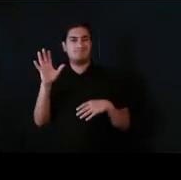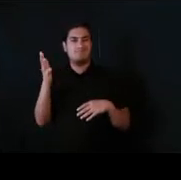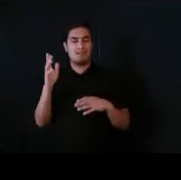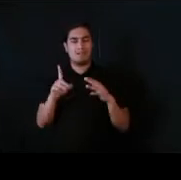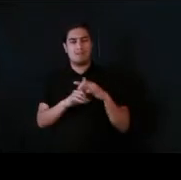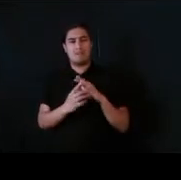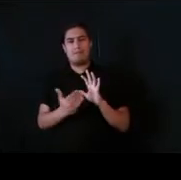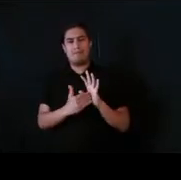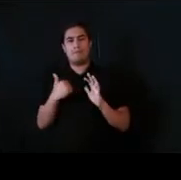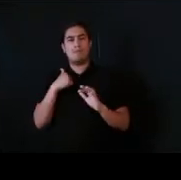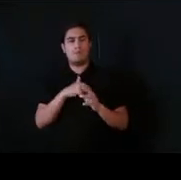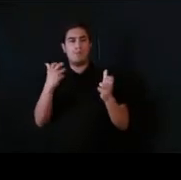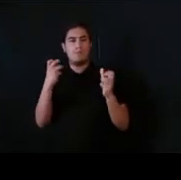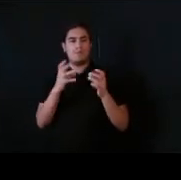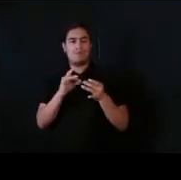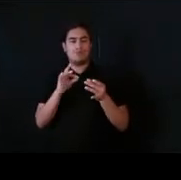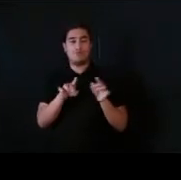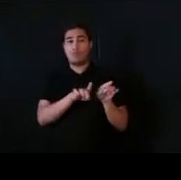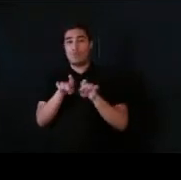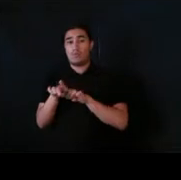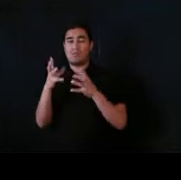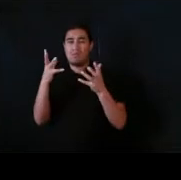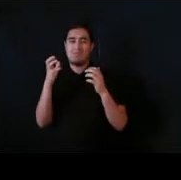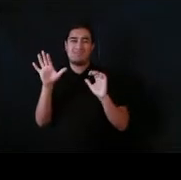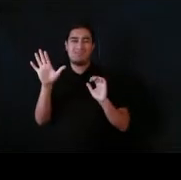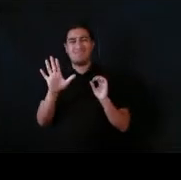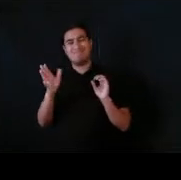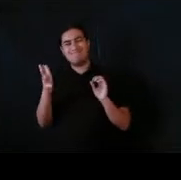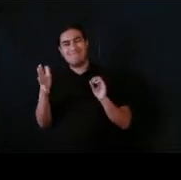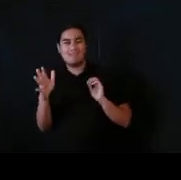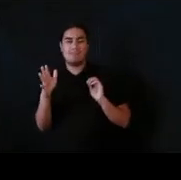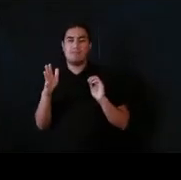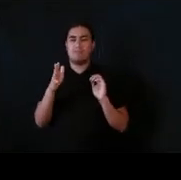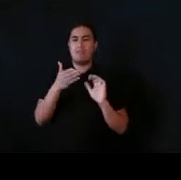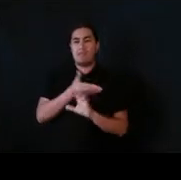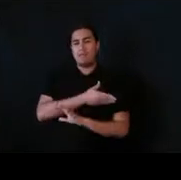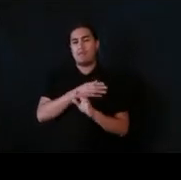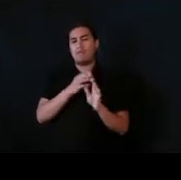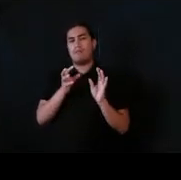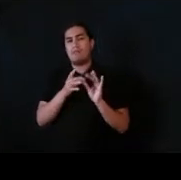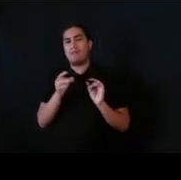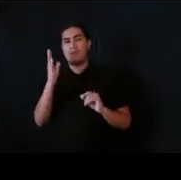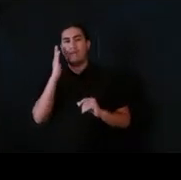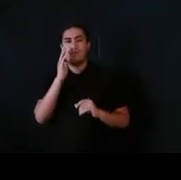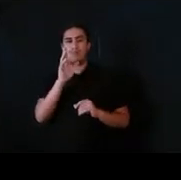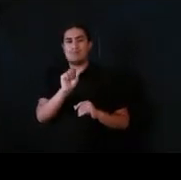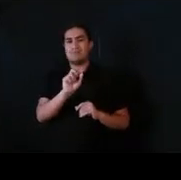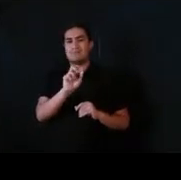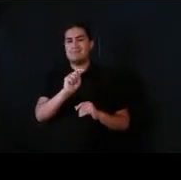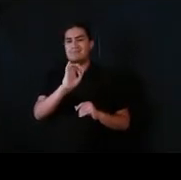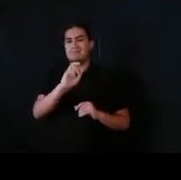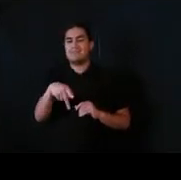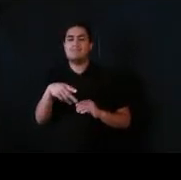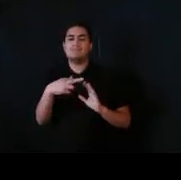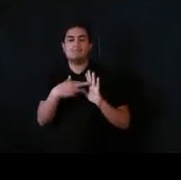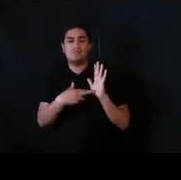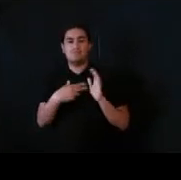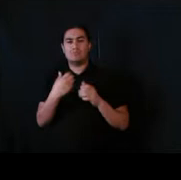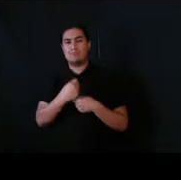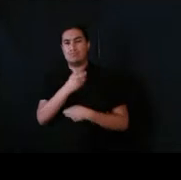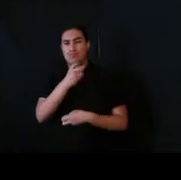again and we want to mention also i want to kind of preface this by saying i know stip statute makes it difficult to